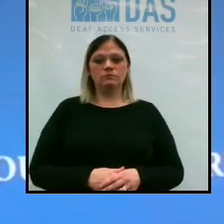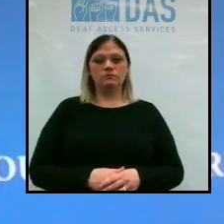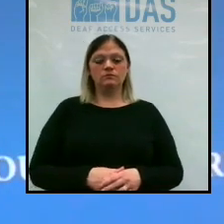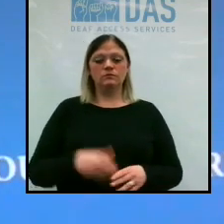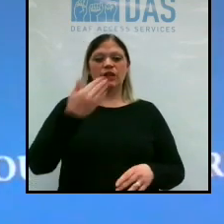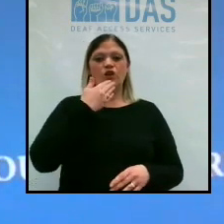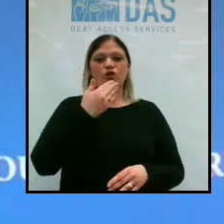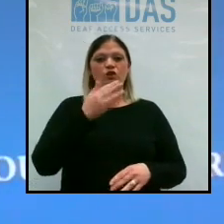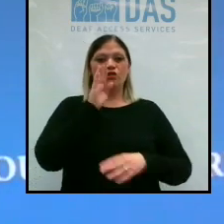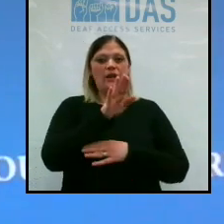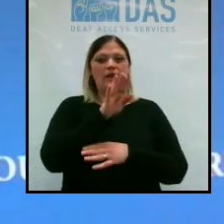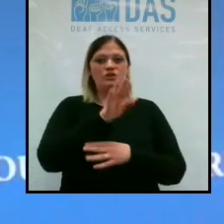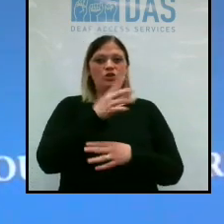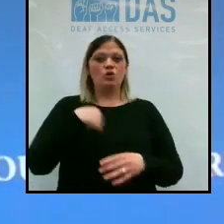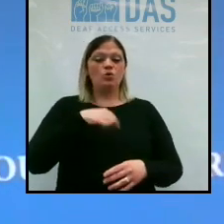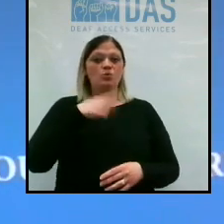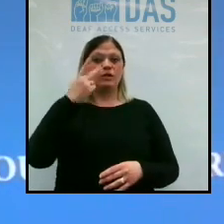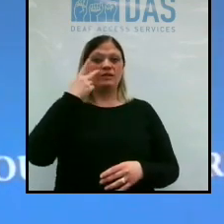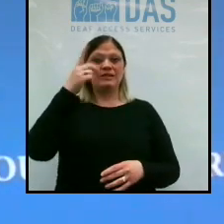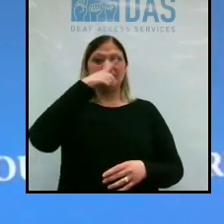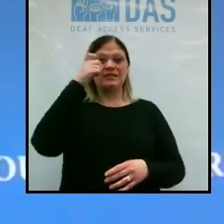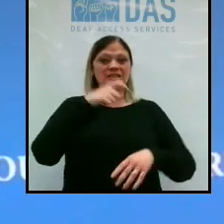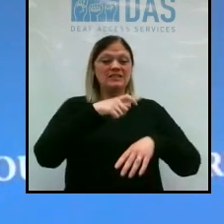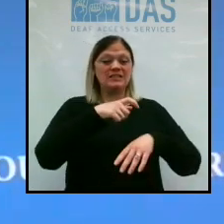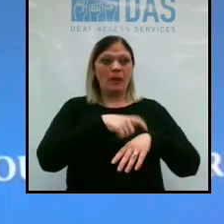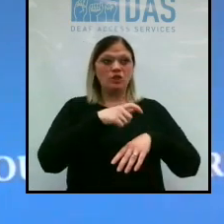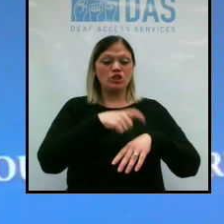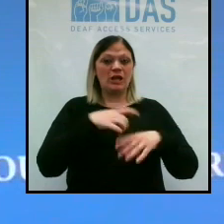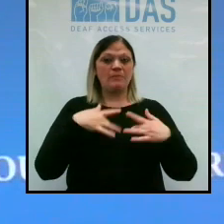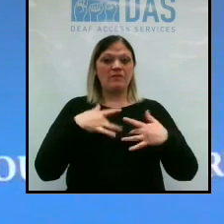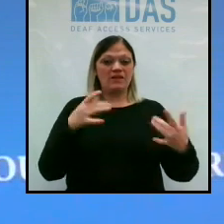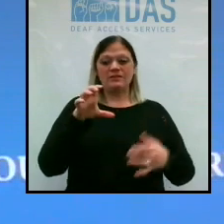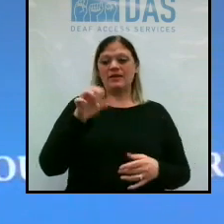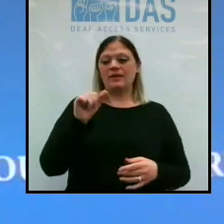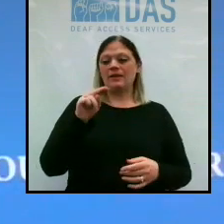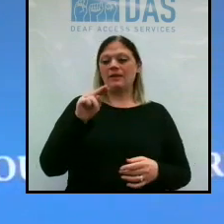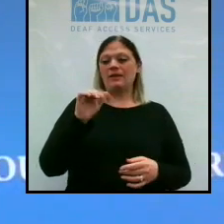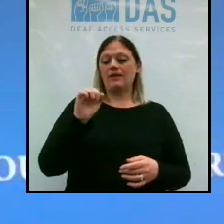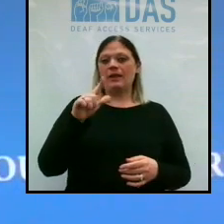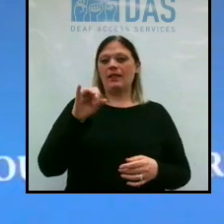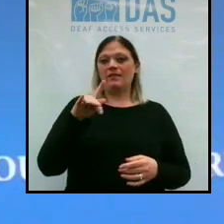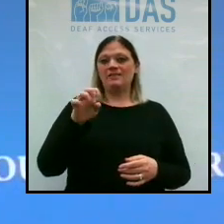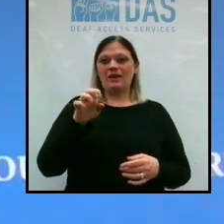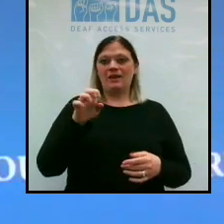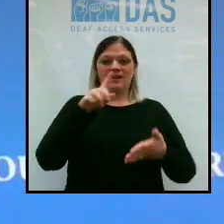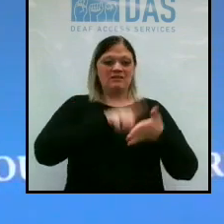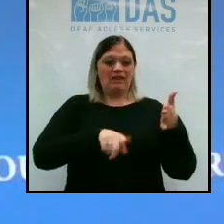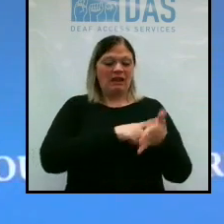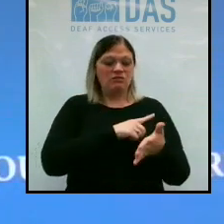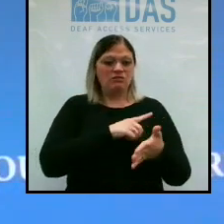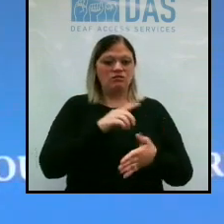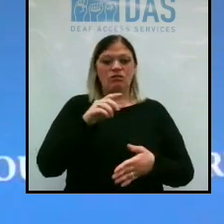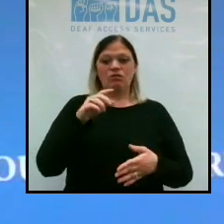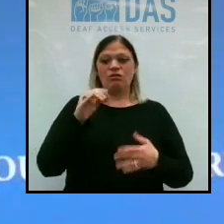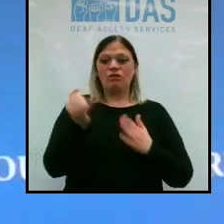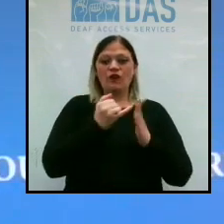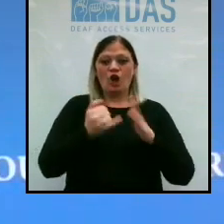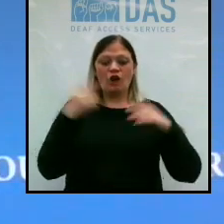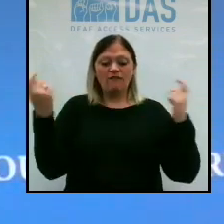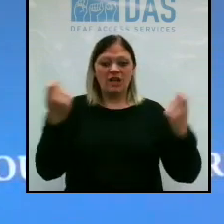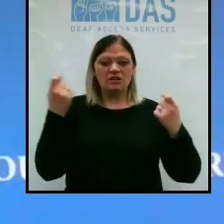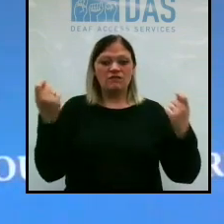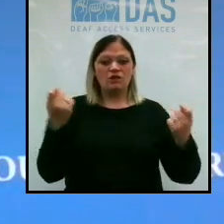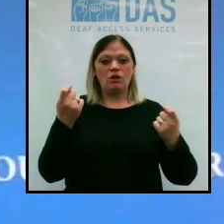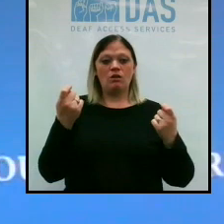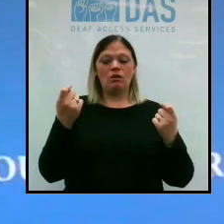see summertime events canceled, like the concerts at Canal Side, the Allentown Art Festival.